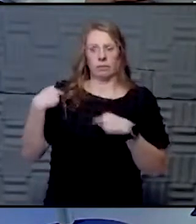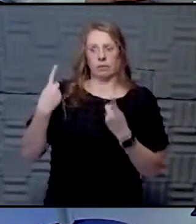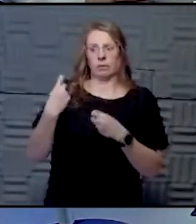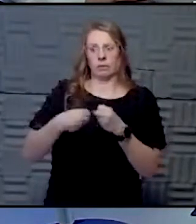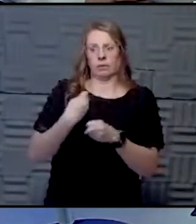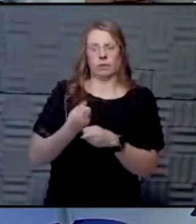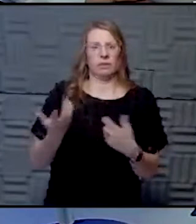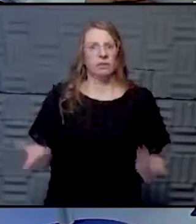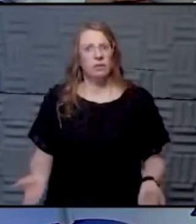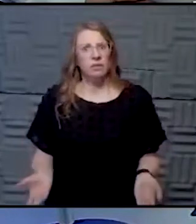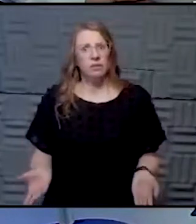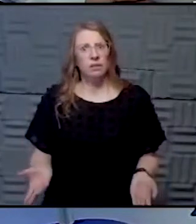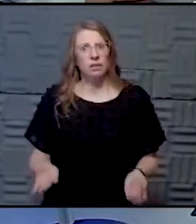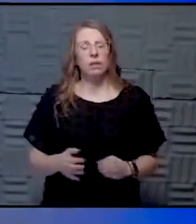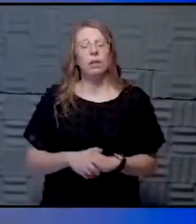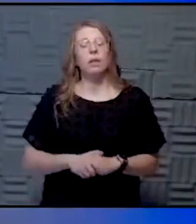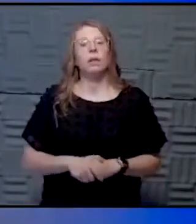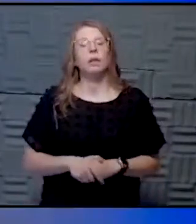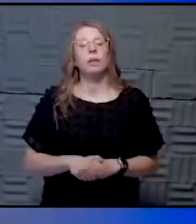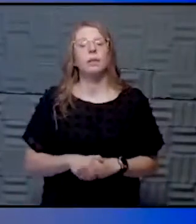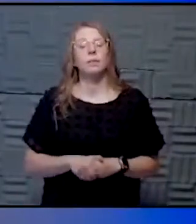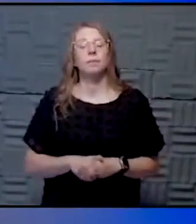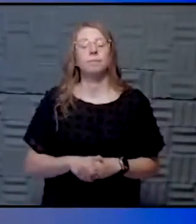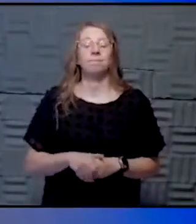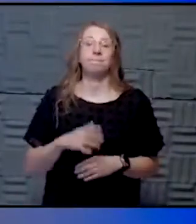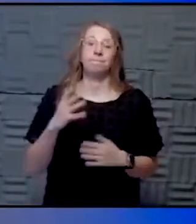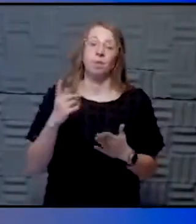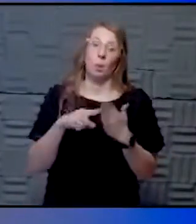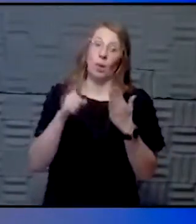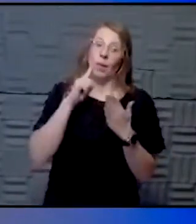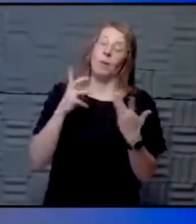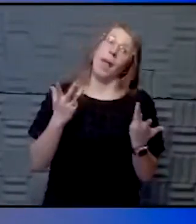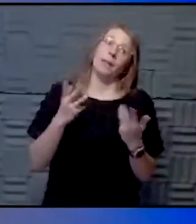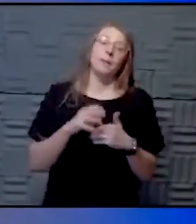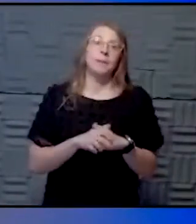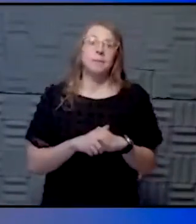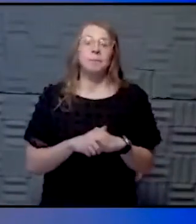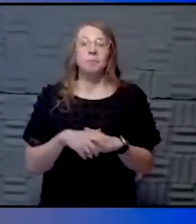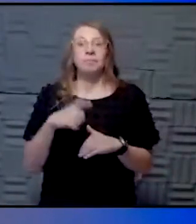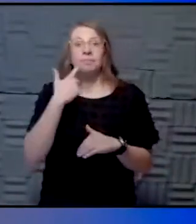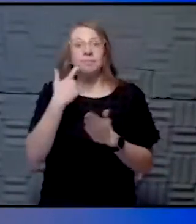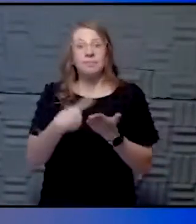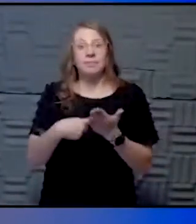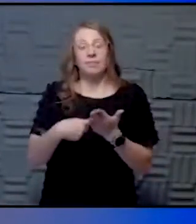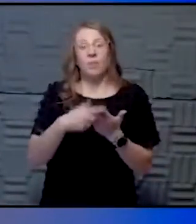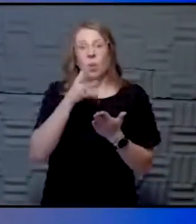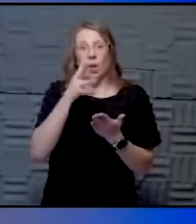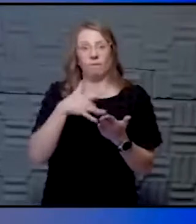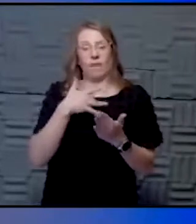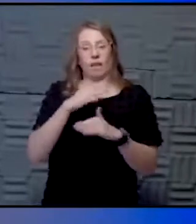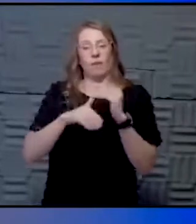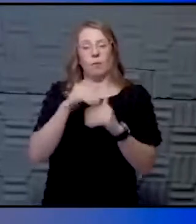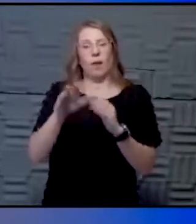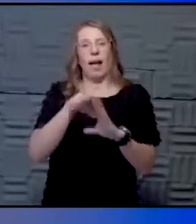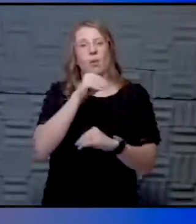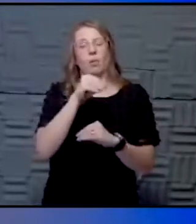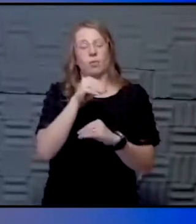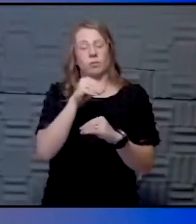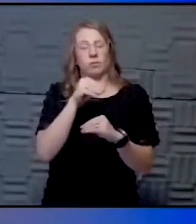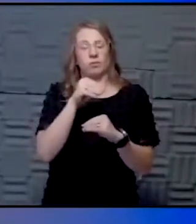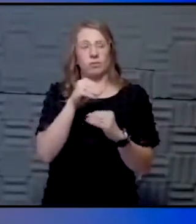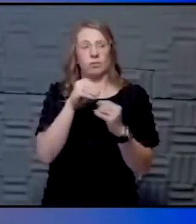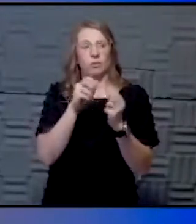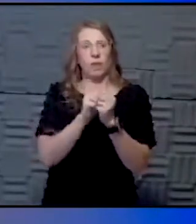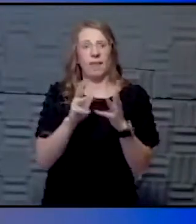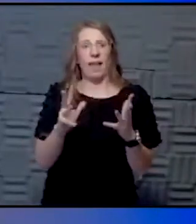life? What do you think, Dr. Wieneke? Well, I think, we were just discussing this. Are you ever going to feel comfortable going out without a mask again after the